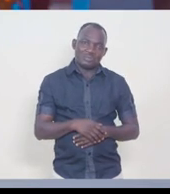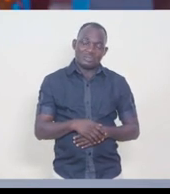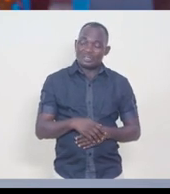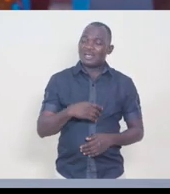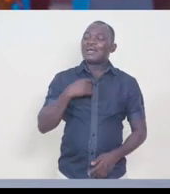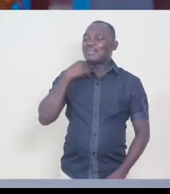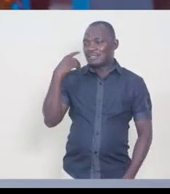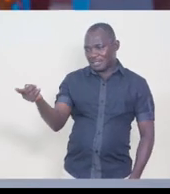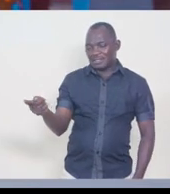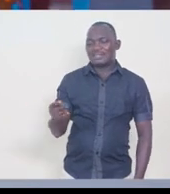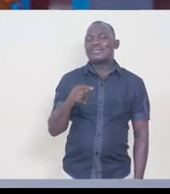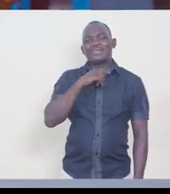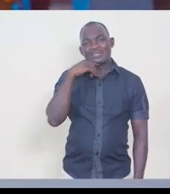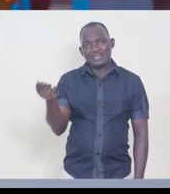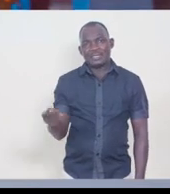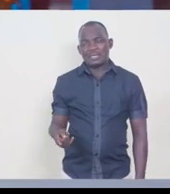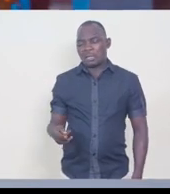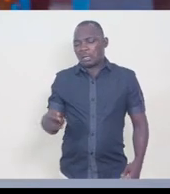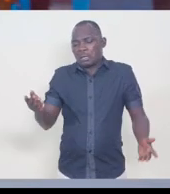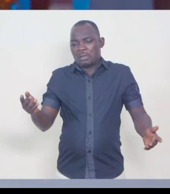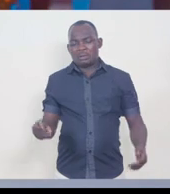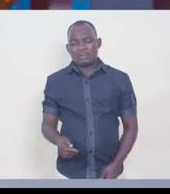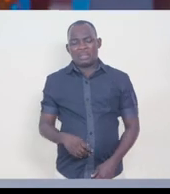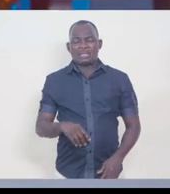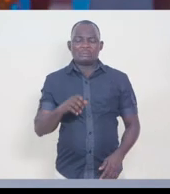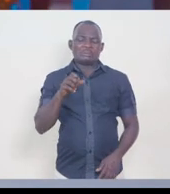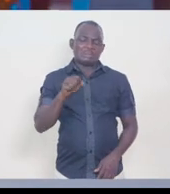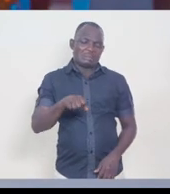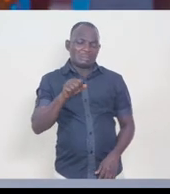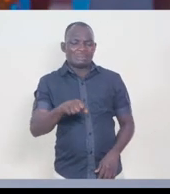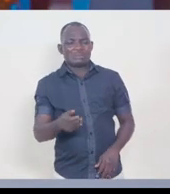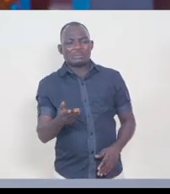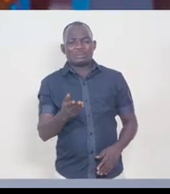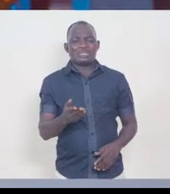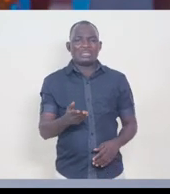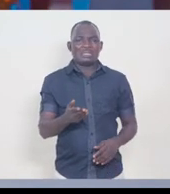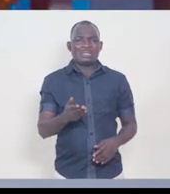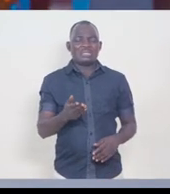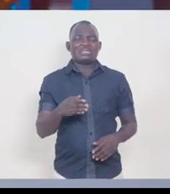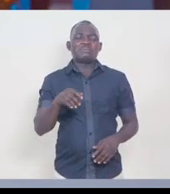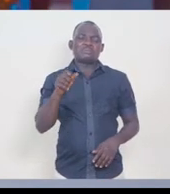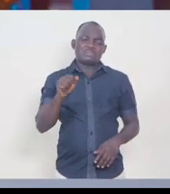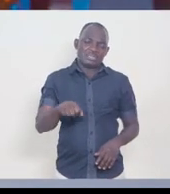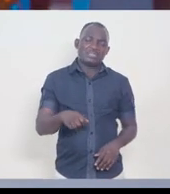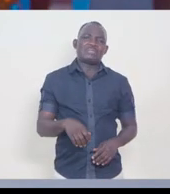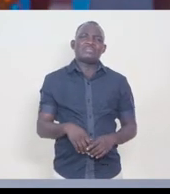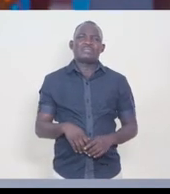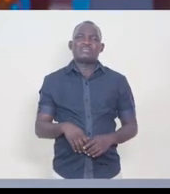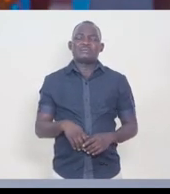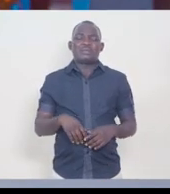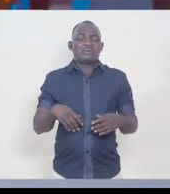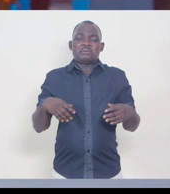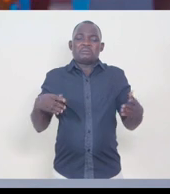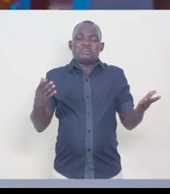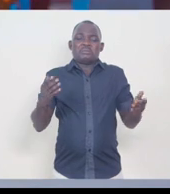Tell her. Well, it's not money per se. Well, that too. It's just